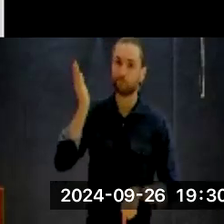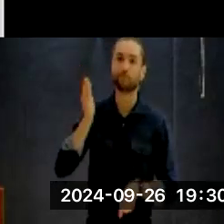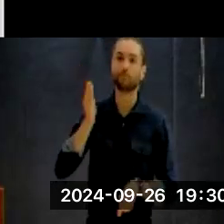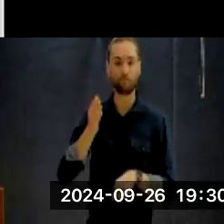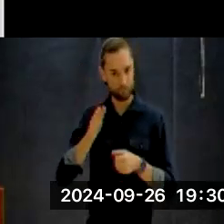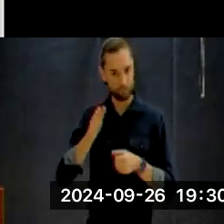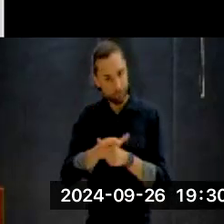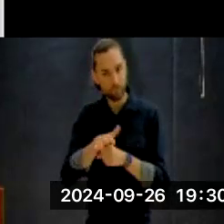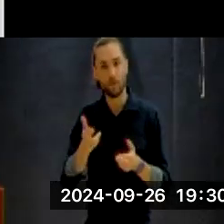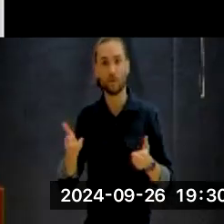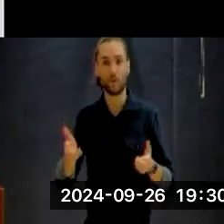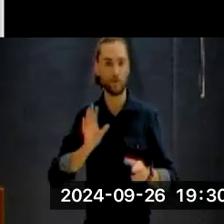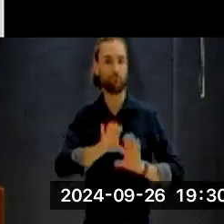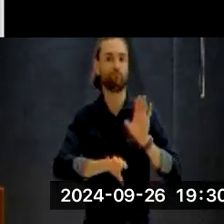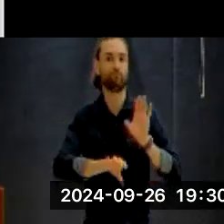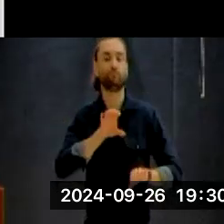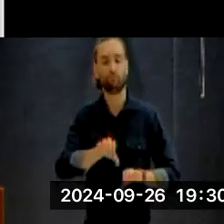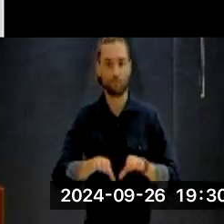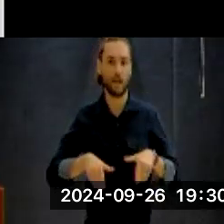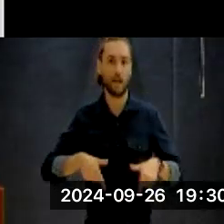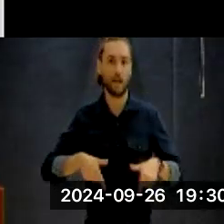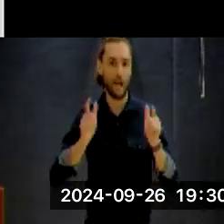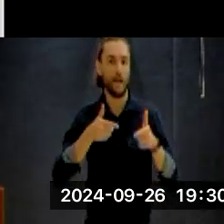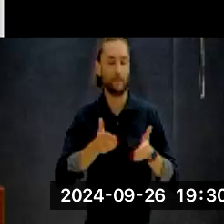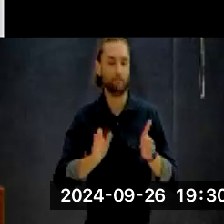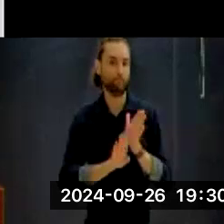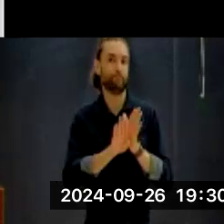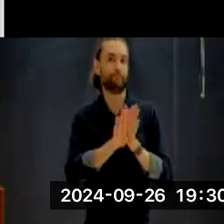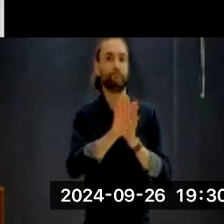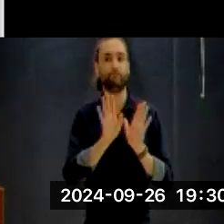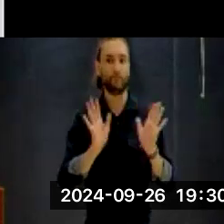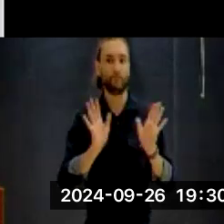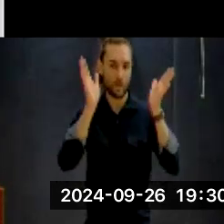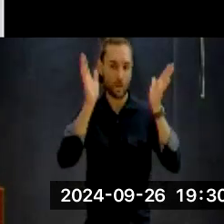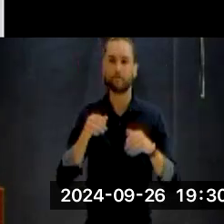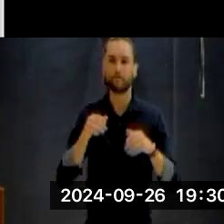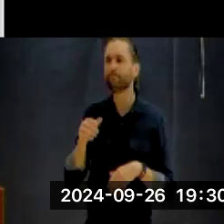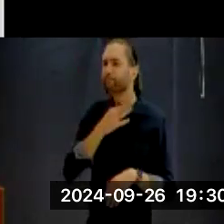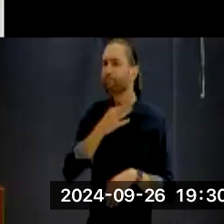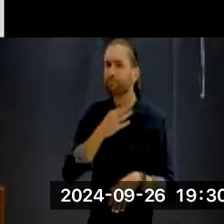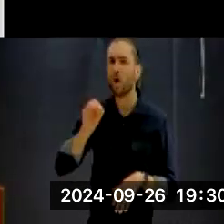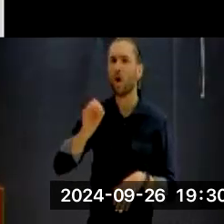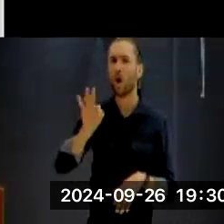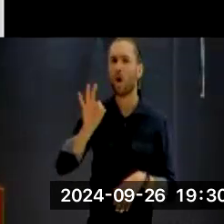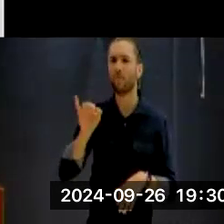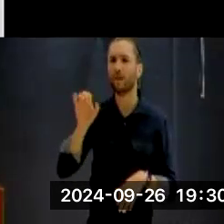able to thrive. I'm very interested in hearing what the Office of Civil Rights is doing to uphold the federal voting rights